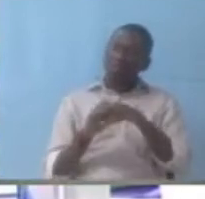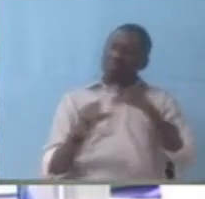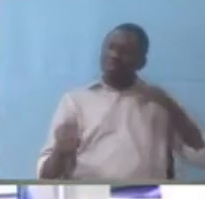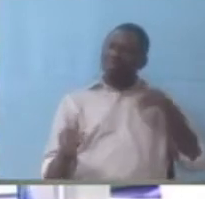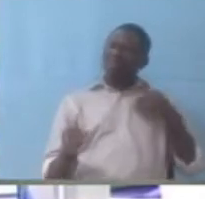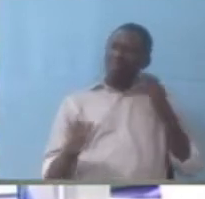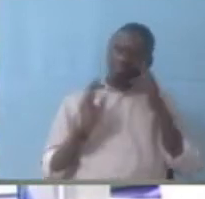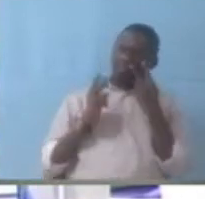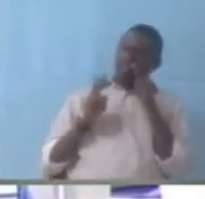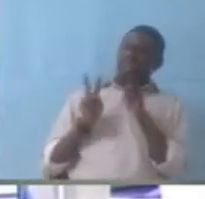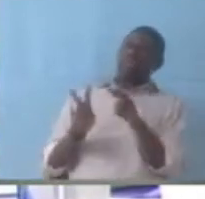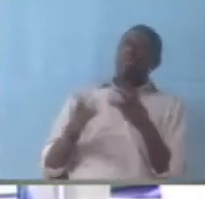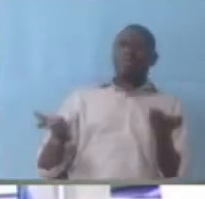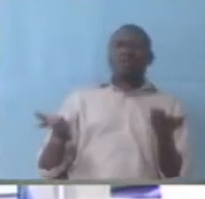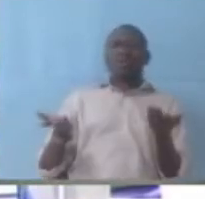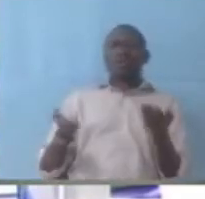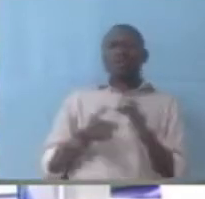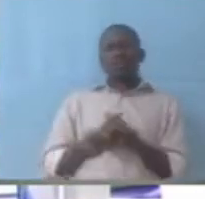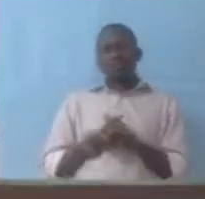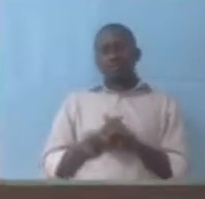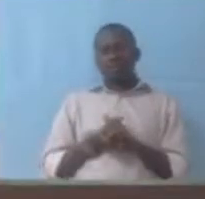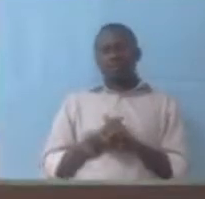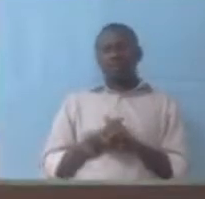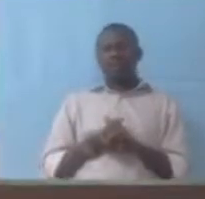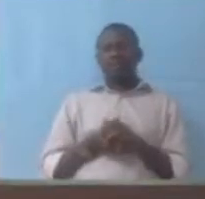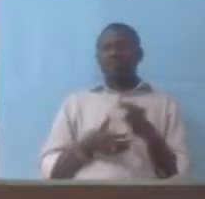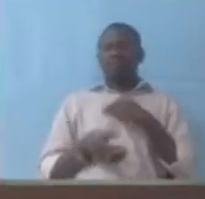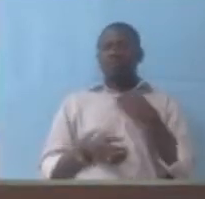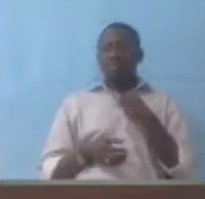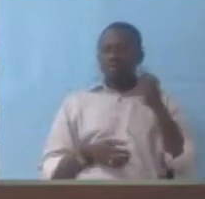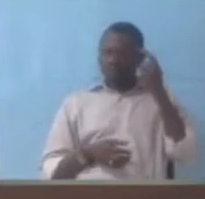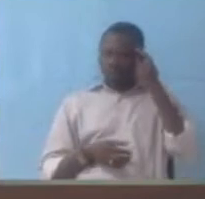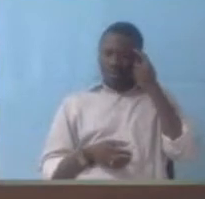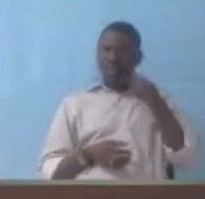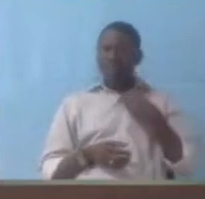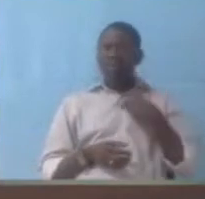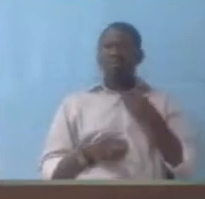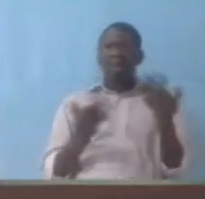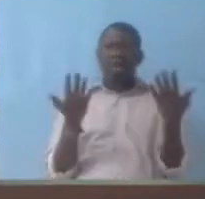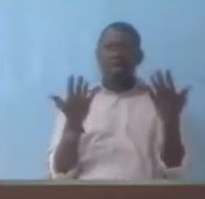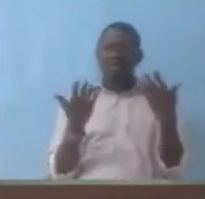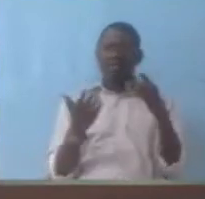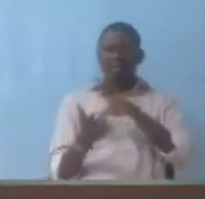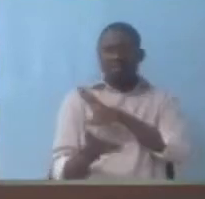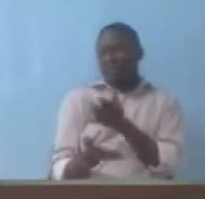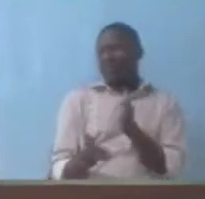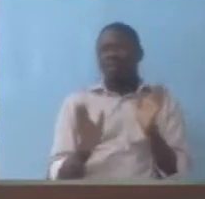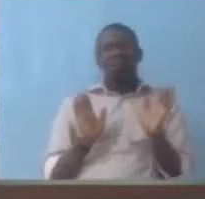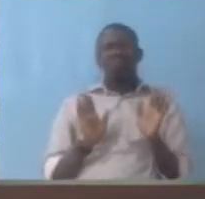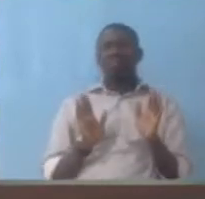it will be me cake a ye walk at the wrong. I do not consider my hands to be dirty.